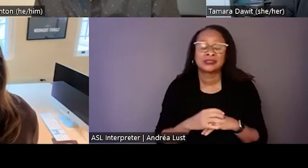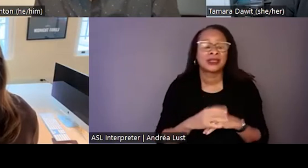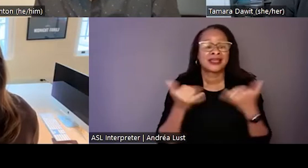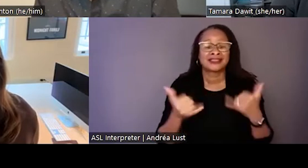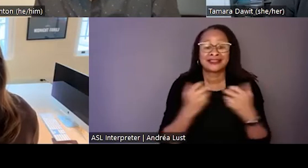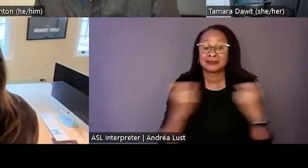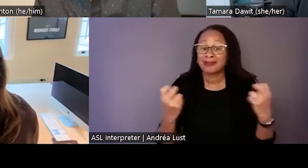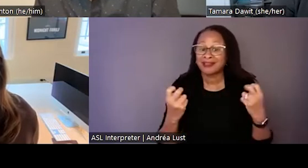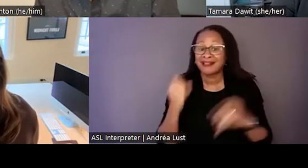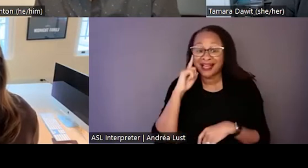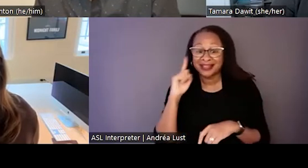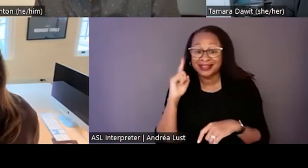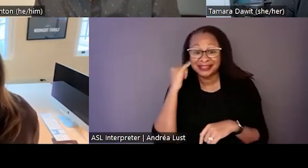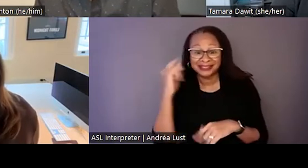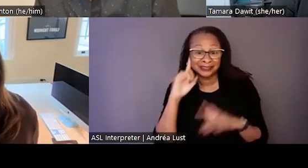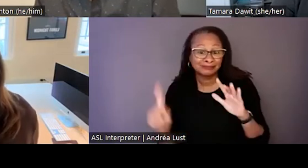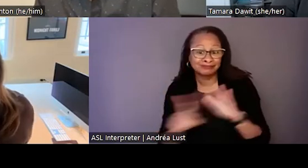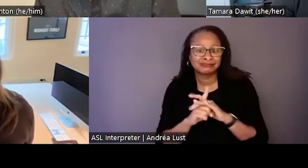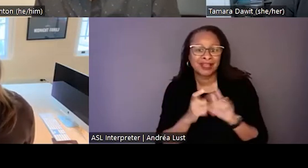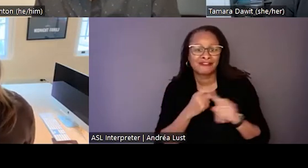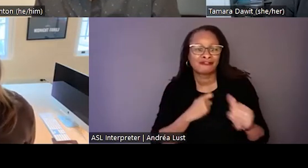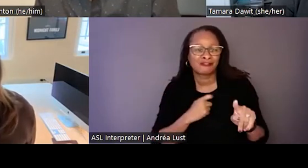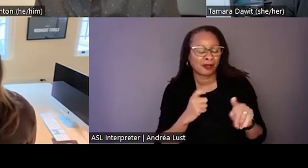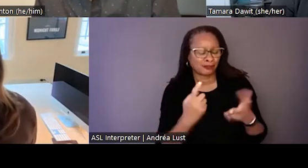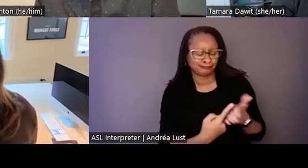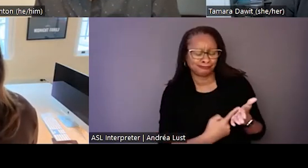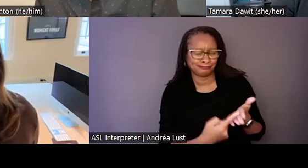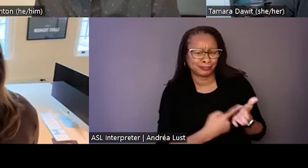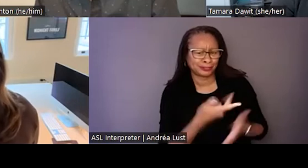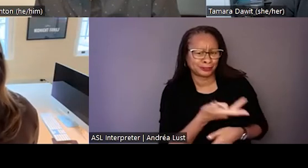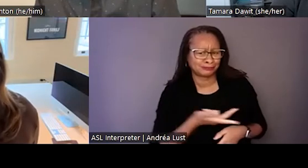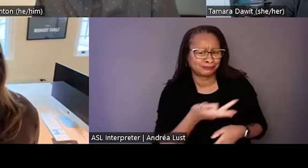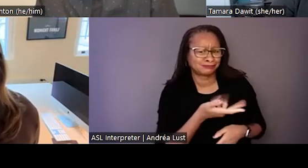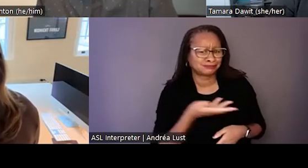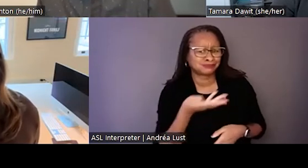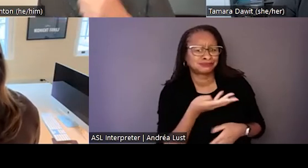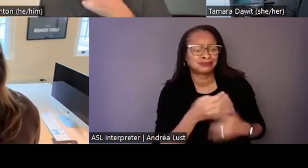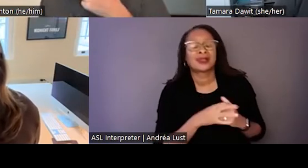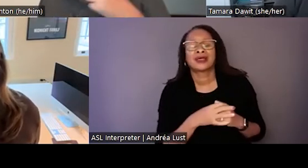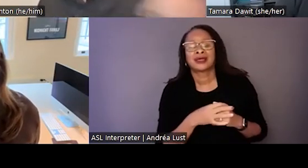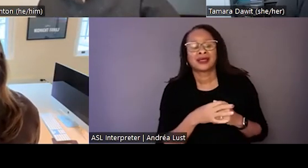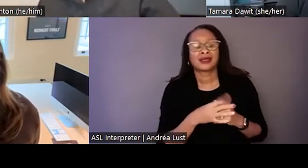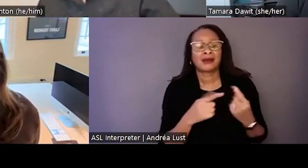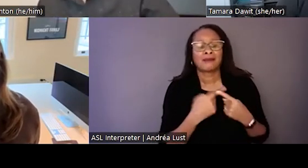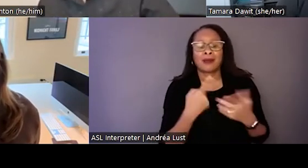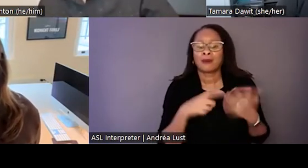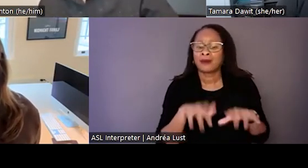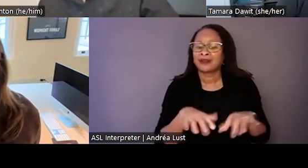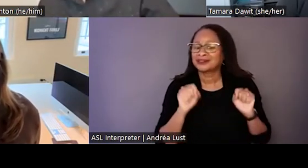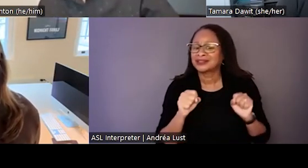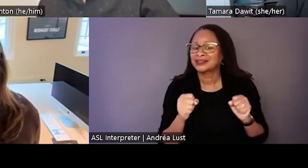idea came out through our fruitful discussions about what it takes to